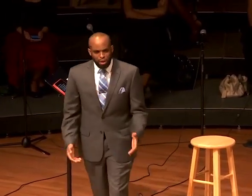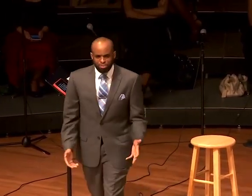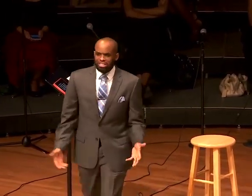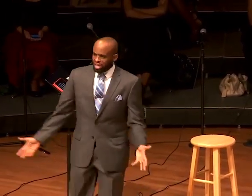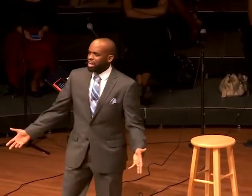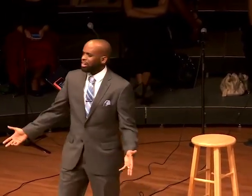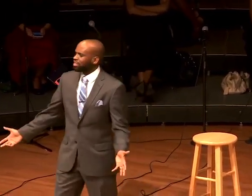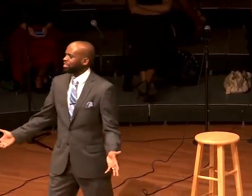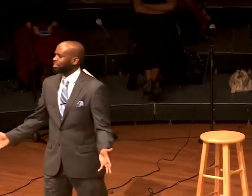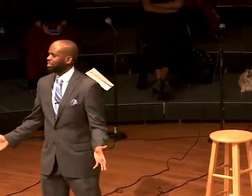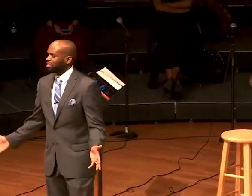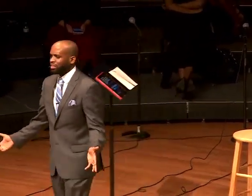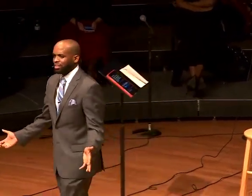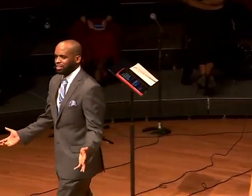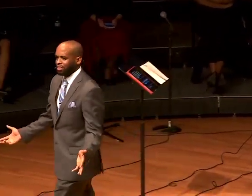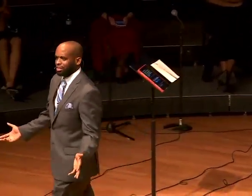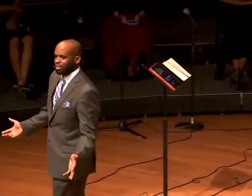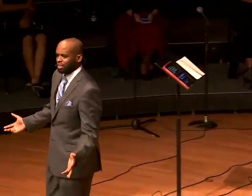It represents a hug.